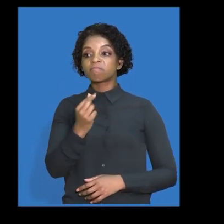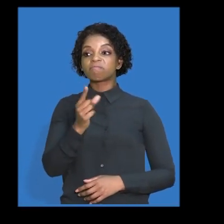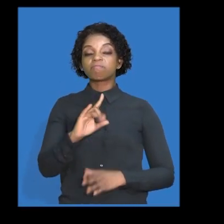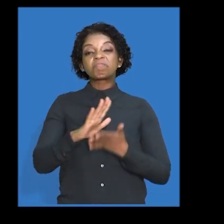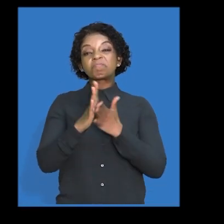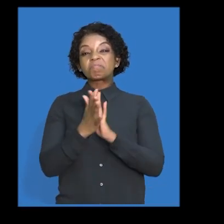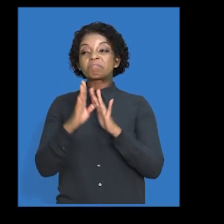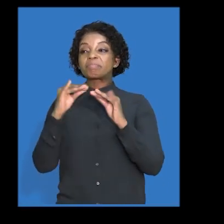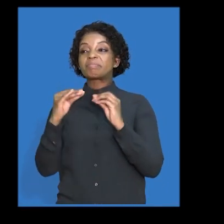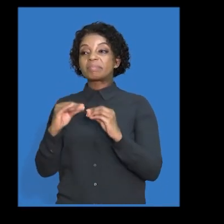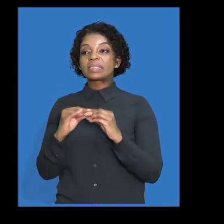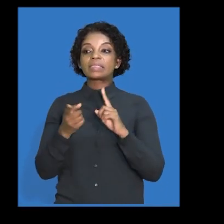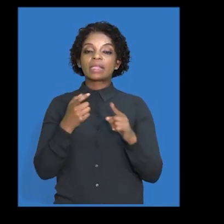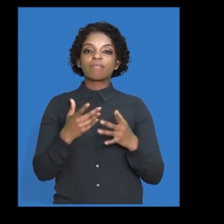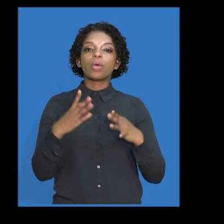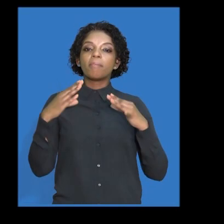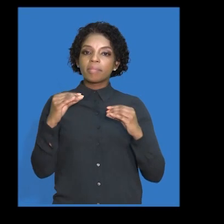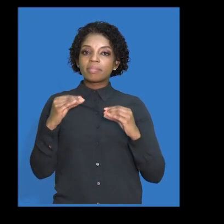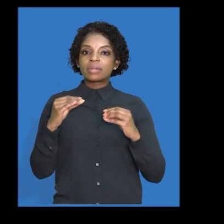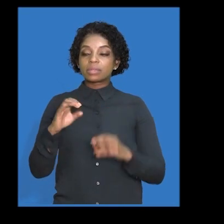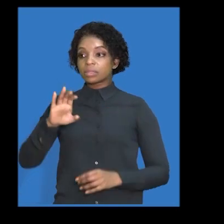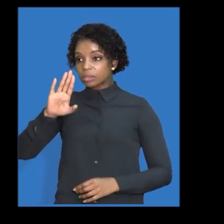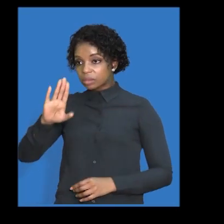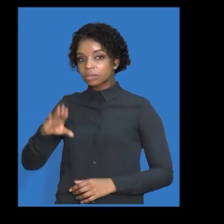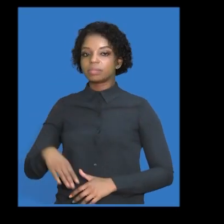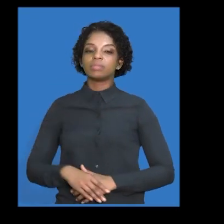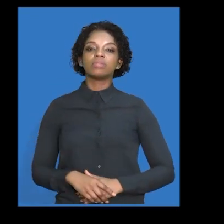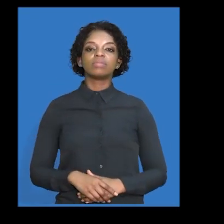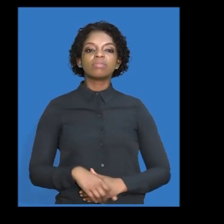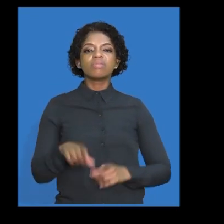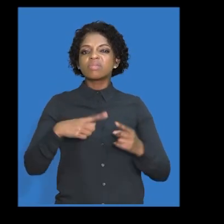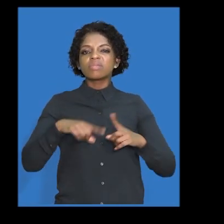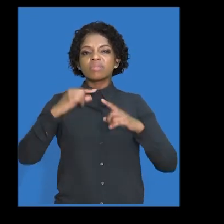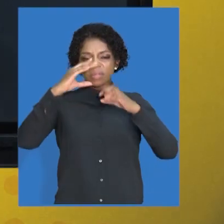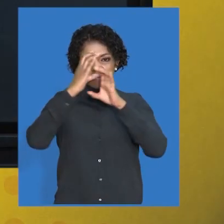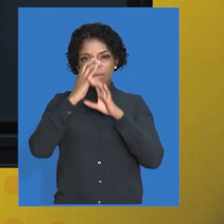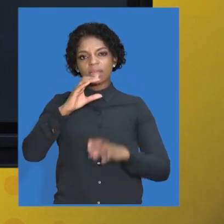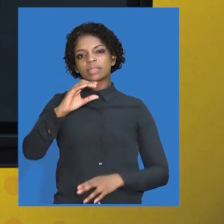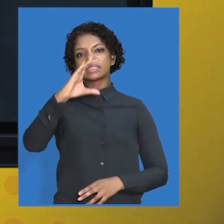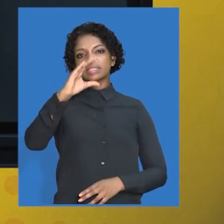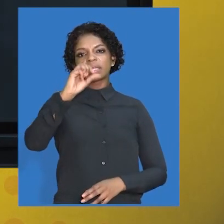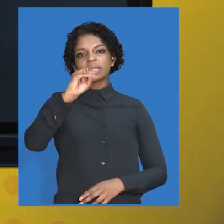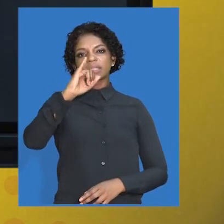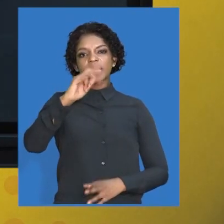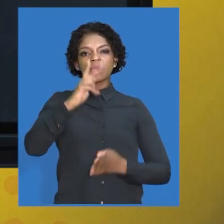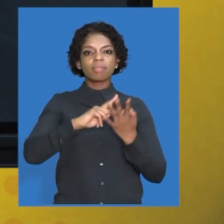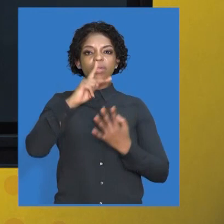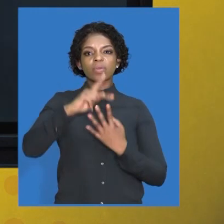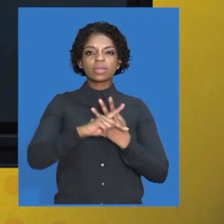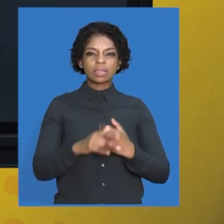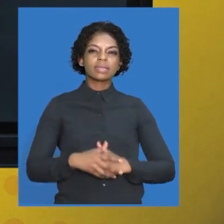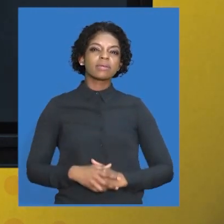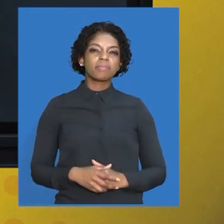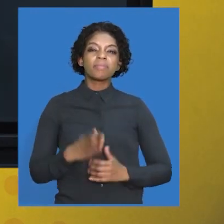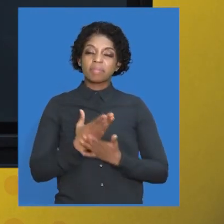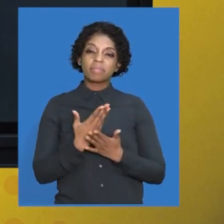functions. As I mentioned earlier, now we're focusing on a CSI project rather than our actual business, and we actually